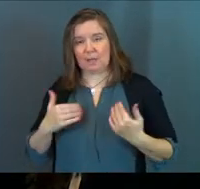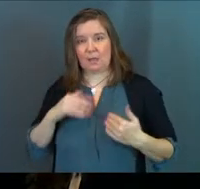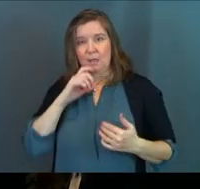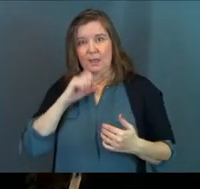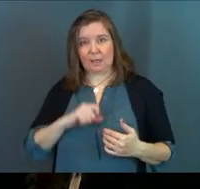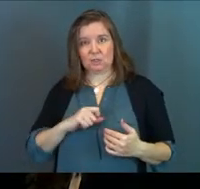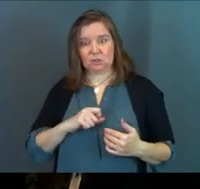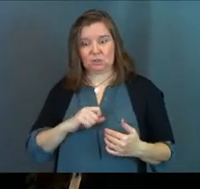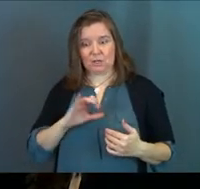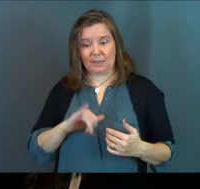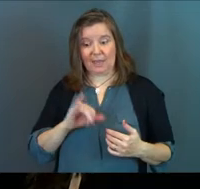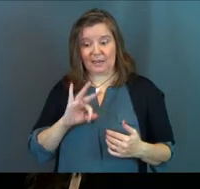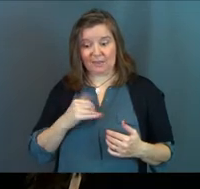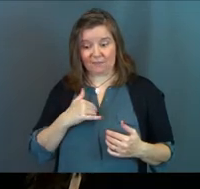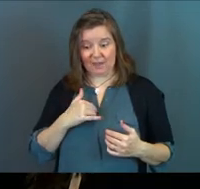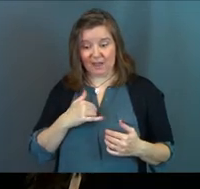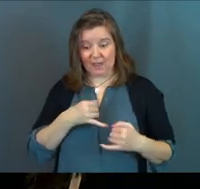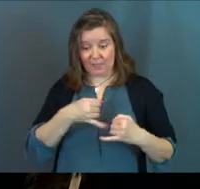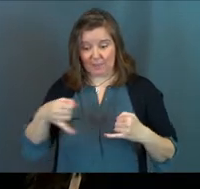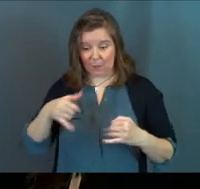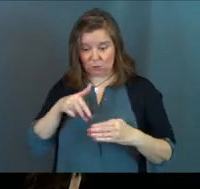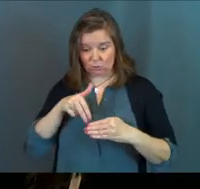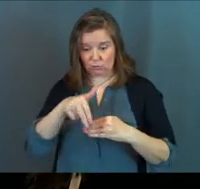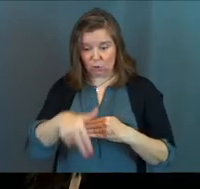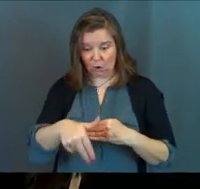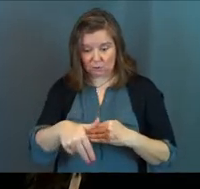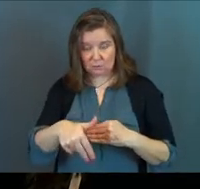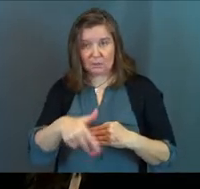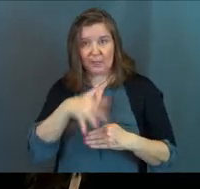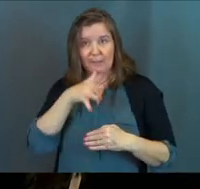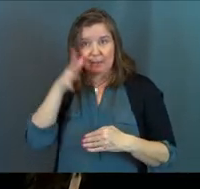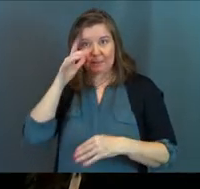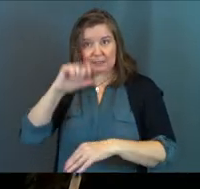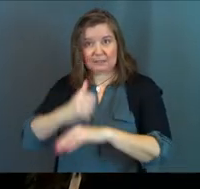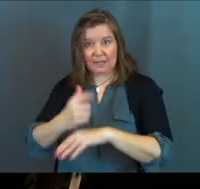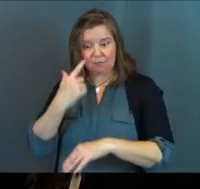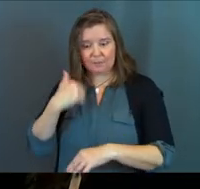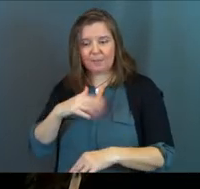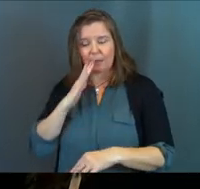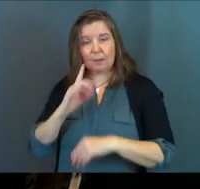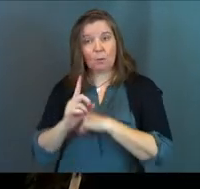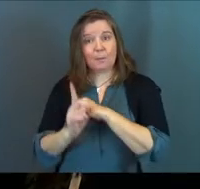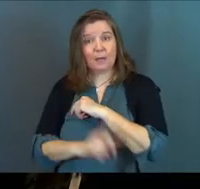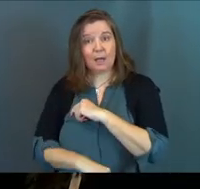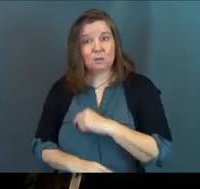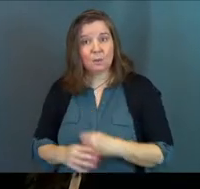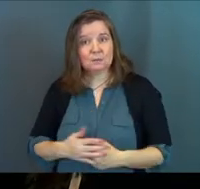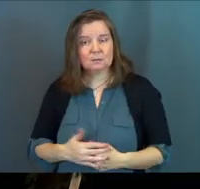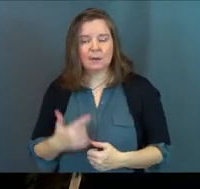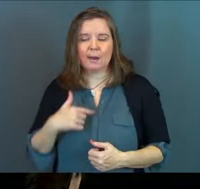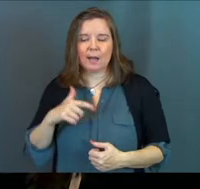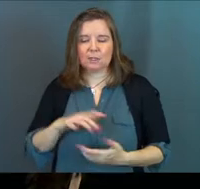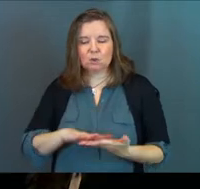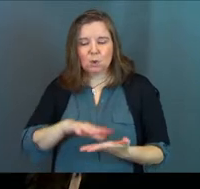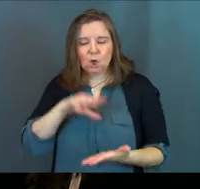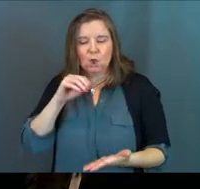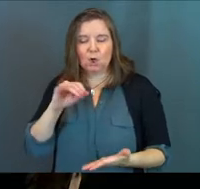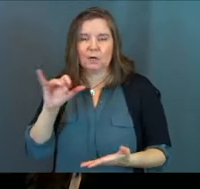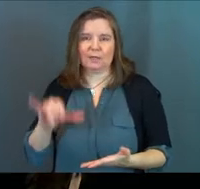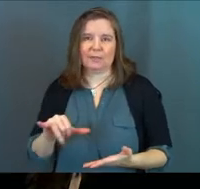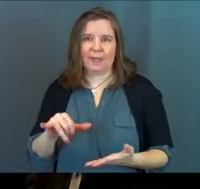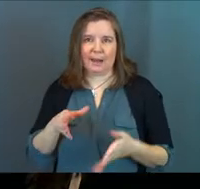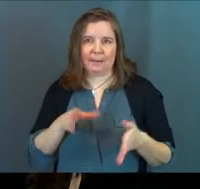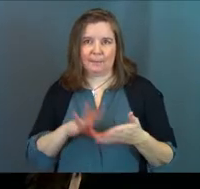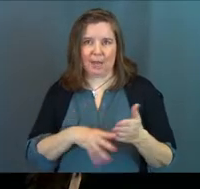age, that if I cross boundaries that mom and dad have set for me, that there'll be a consequence. And I need to learn